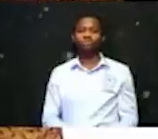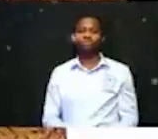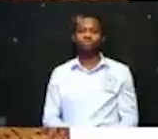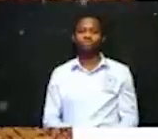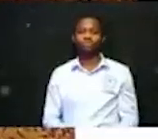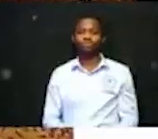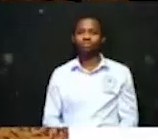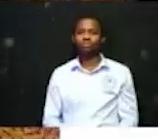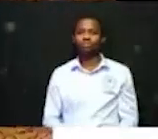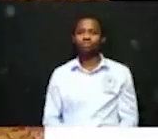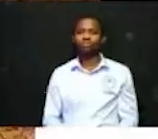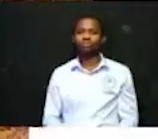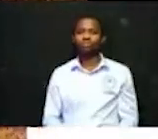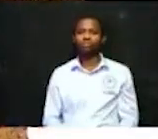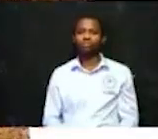4. He